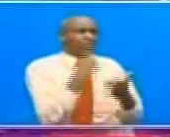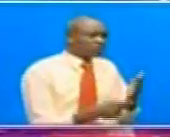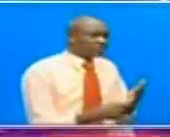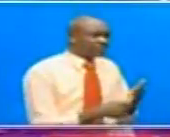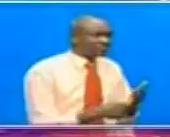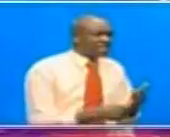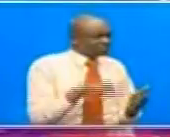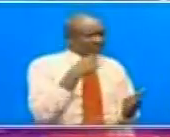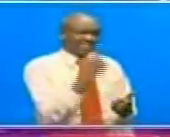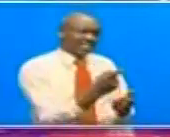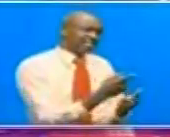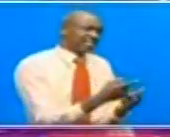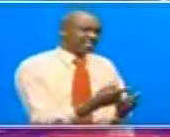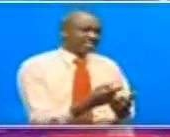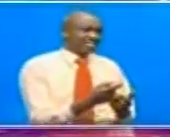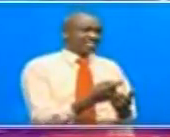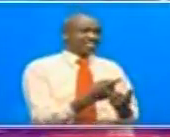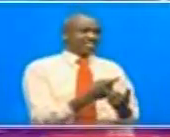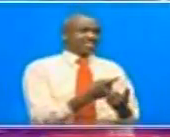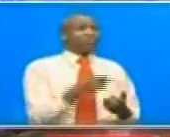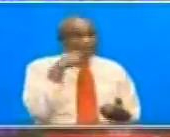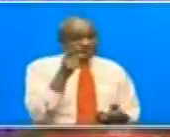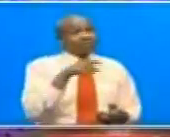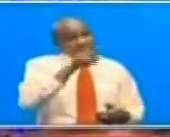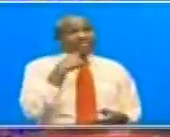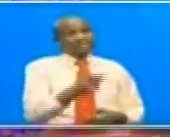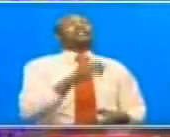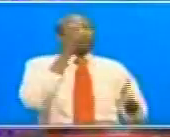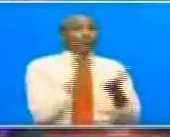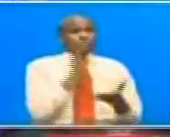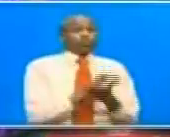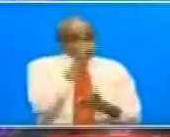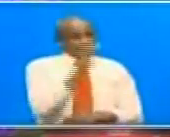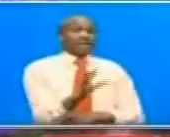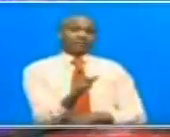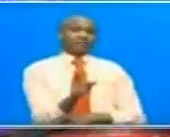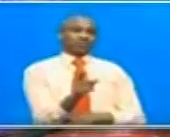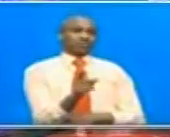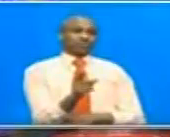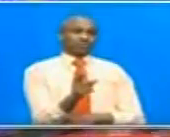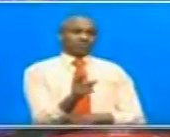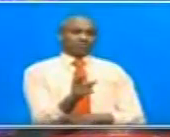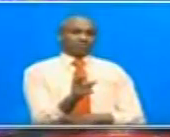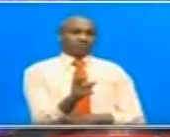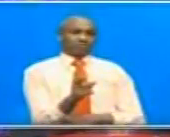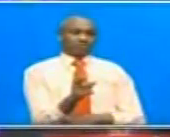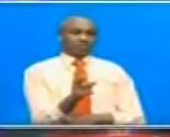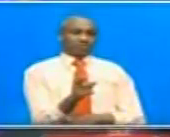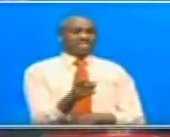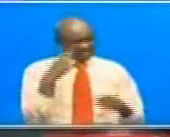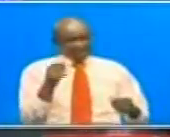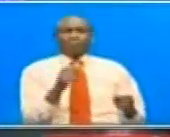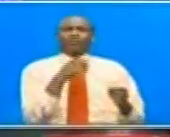he's not even saying it's an allegation. He's actually speaking, to him, he's speaking the truth. Yes. If he has that truth, why hasn't he filed even